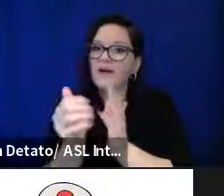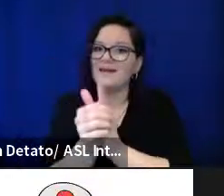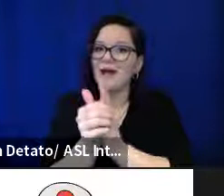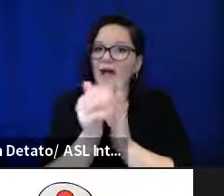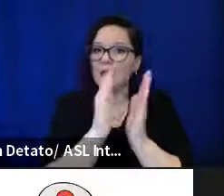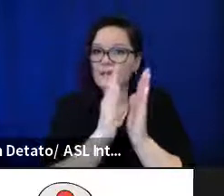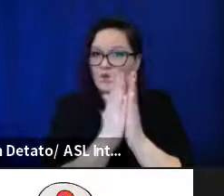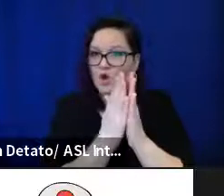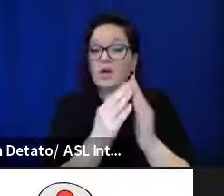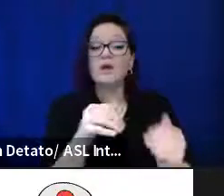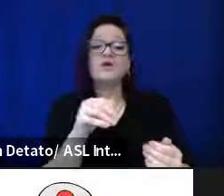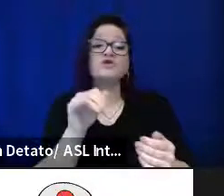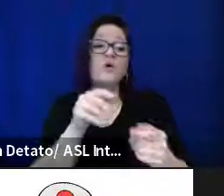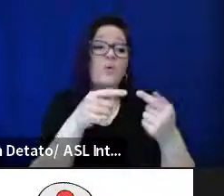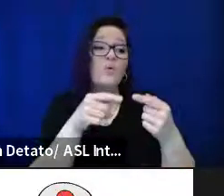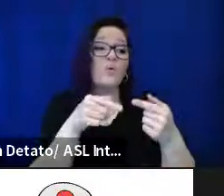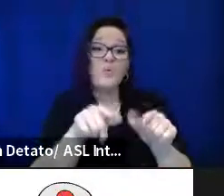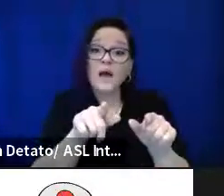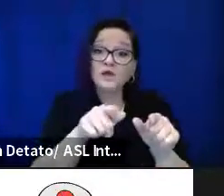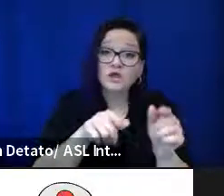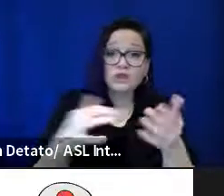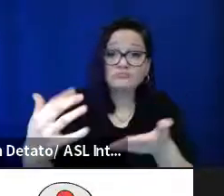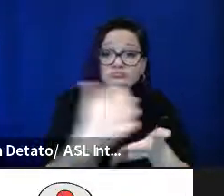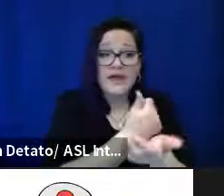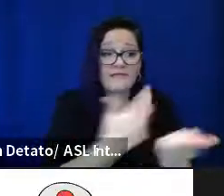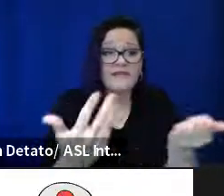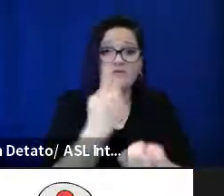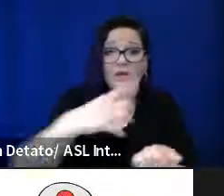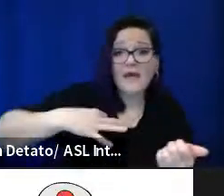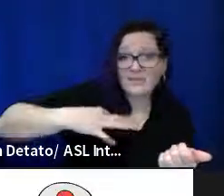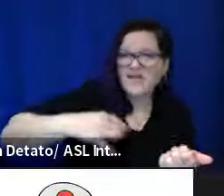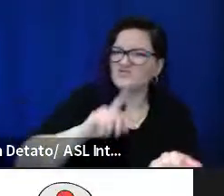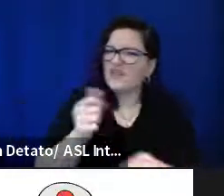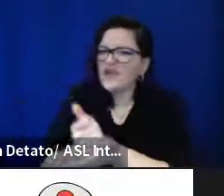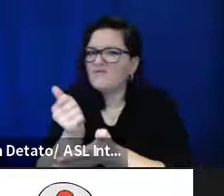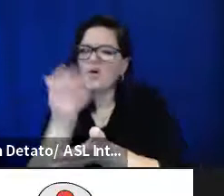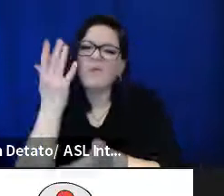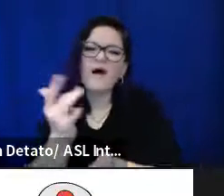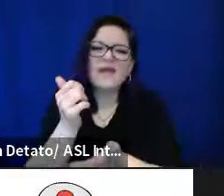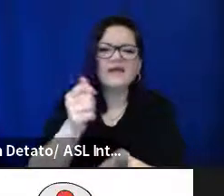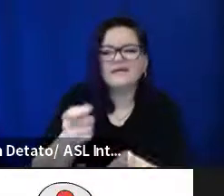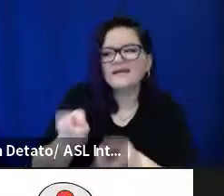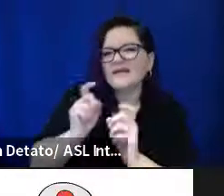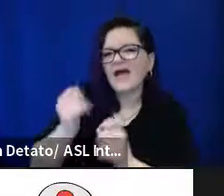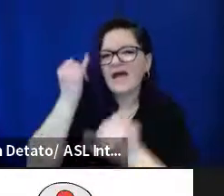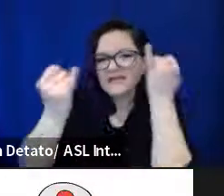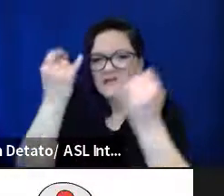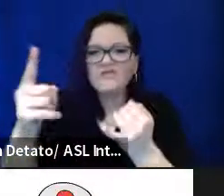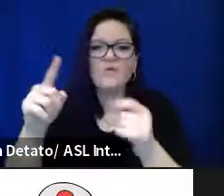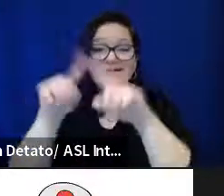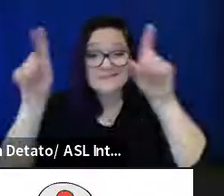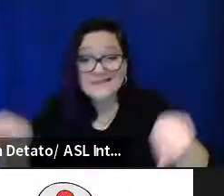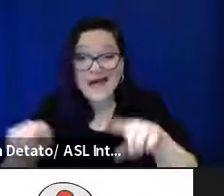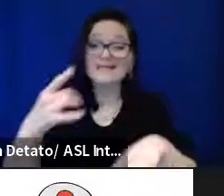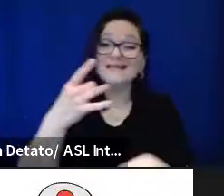as you're putting together your application, because it gives you some inspiration about things like signage and awnings and lighting, with some